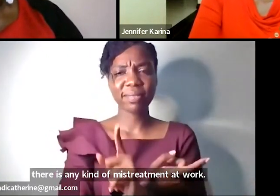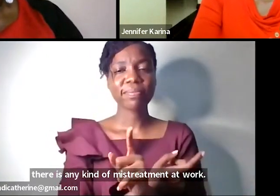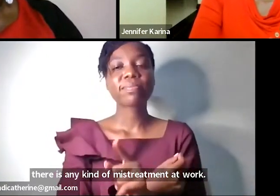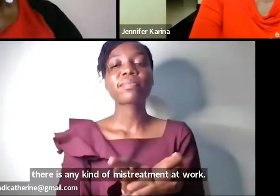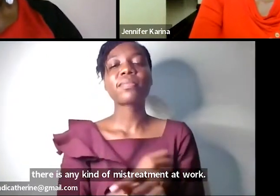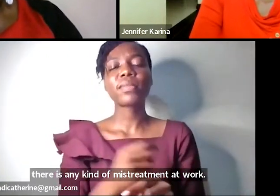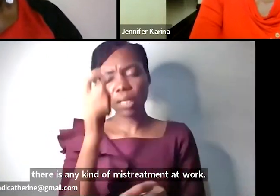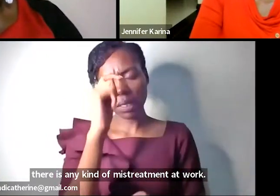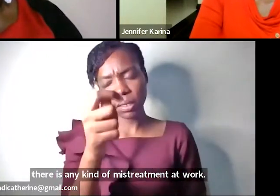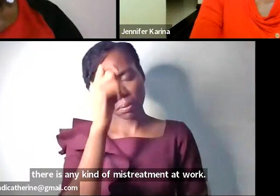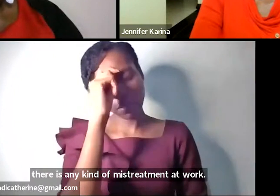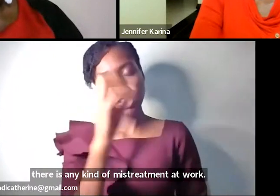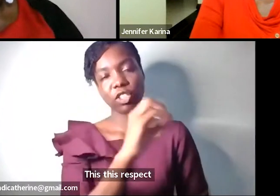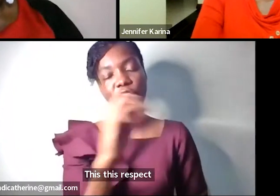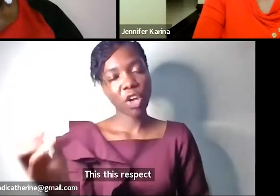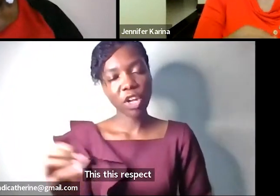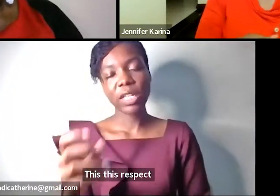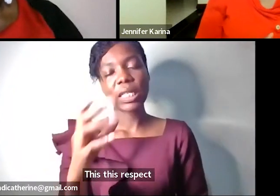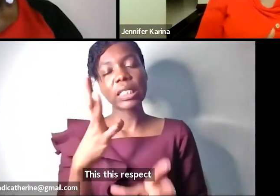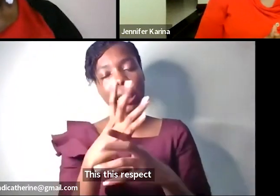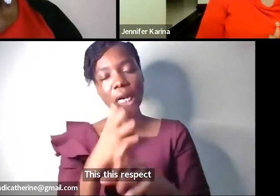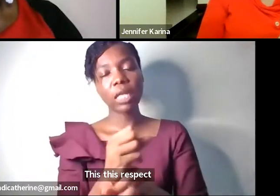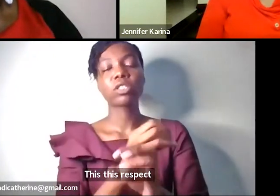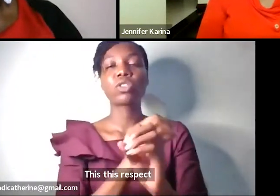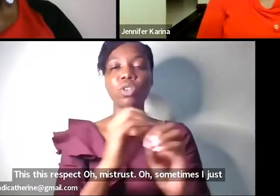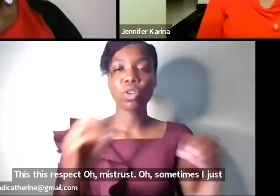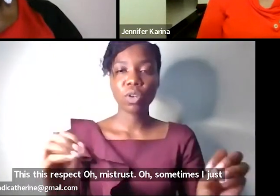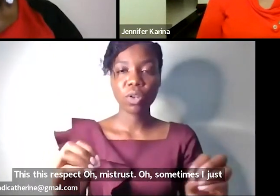disrespect or mistrust, or sometimes just